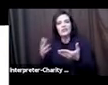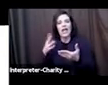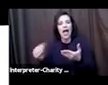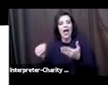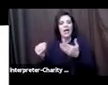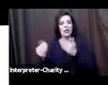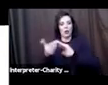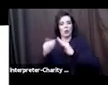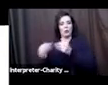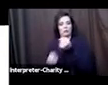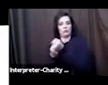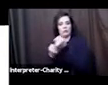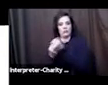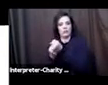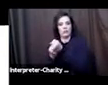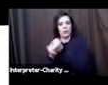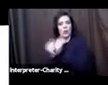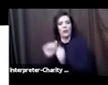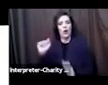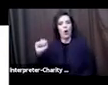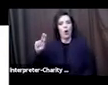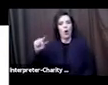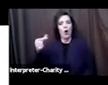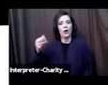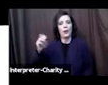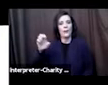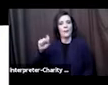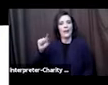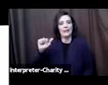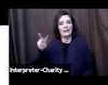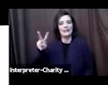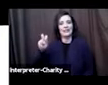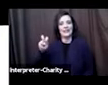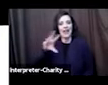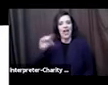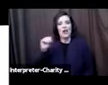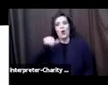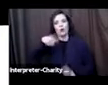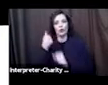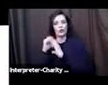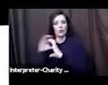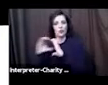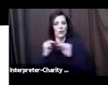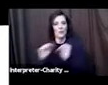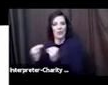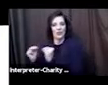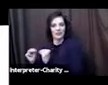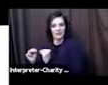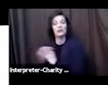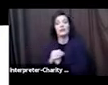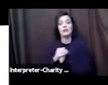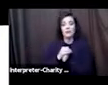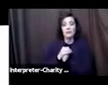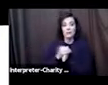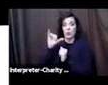community around augmentative and alternative communication. And that work, that